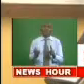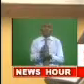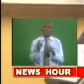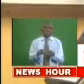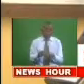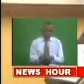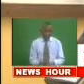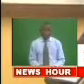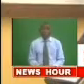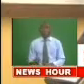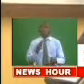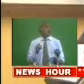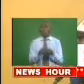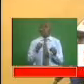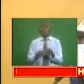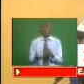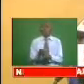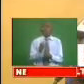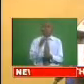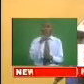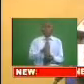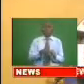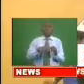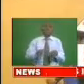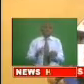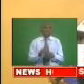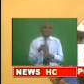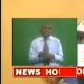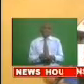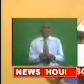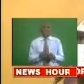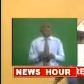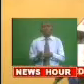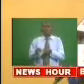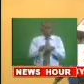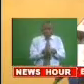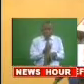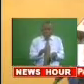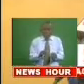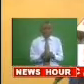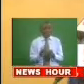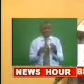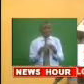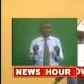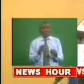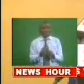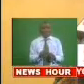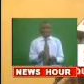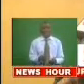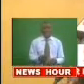The acquired ones can occur in adults. Somebody is normal, he didn't have hydrocephalus as a child, but then grows up, gets